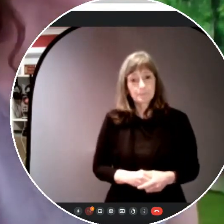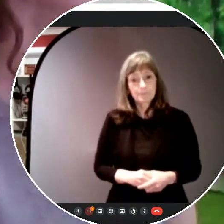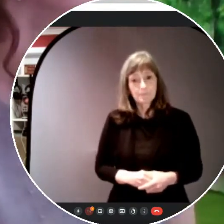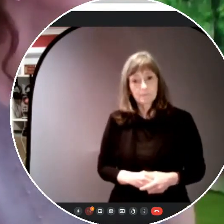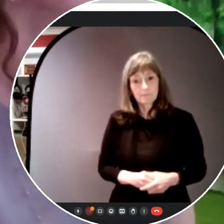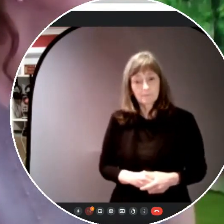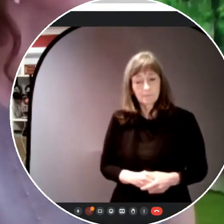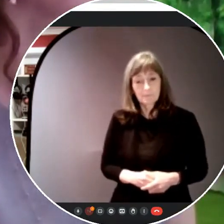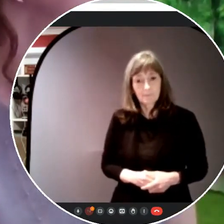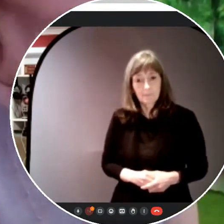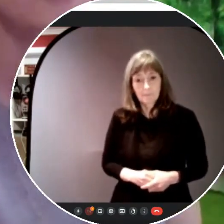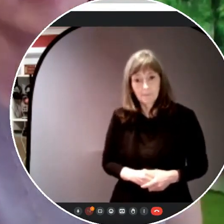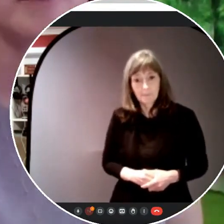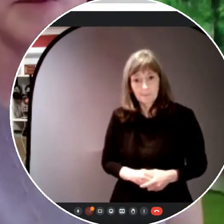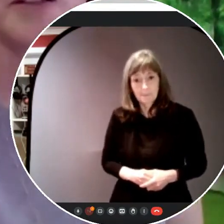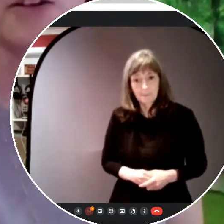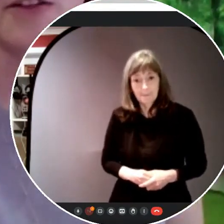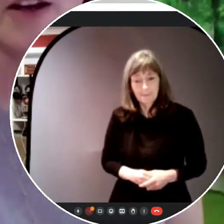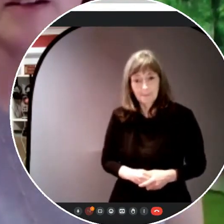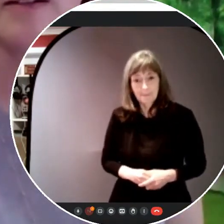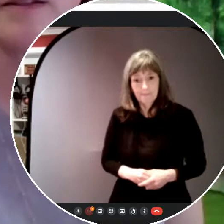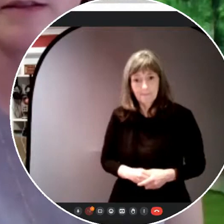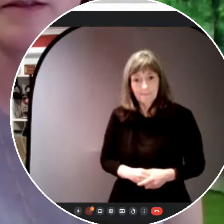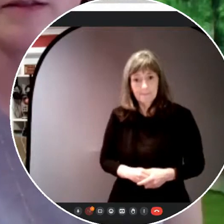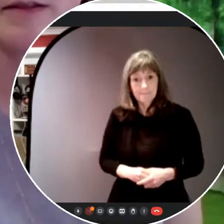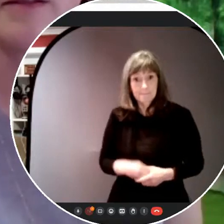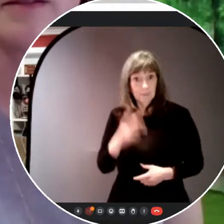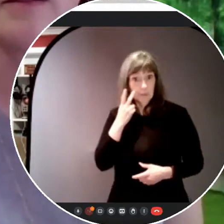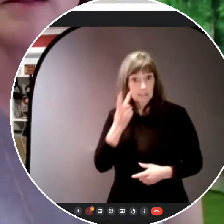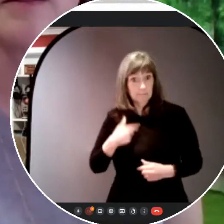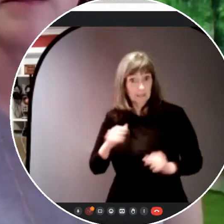They said they could. You can see my screen, right?